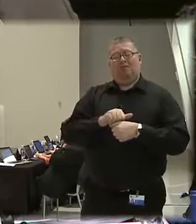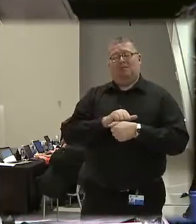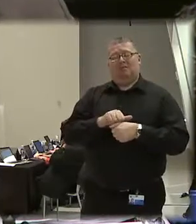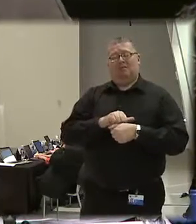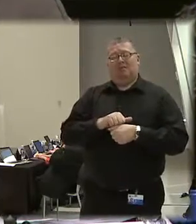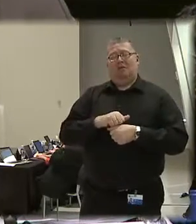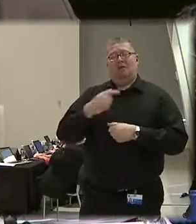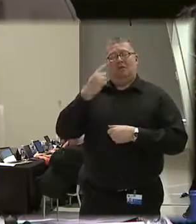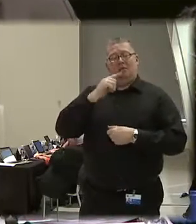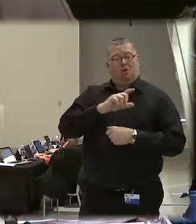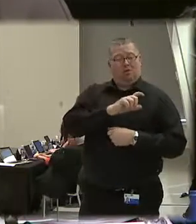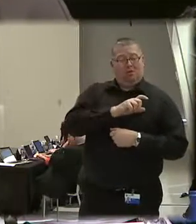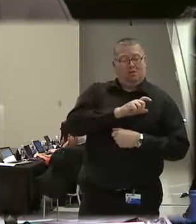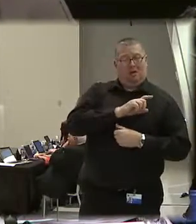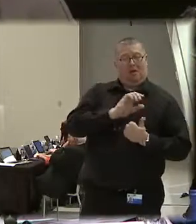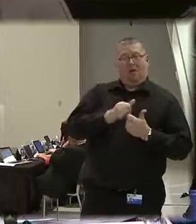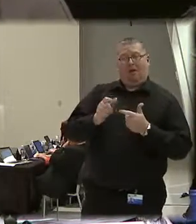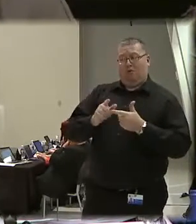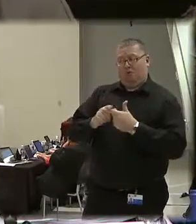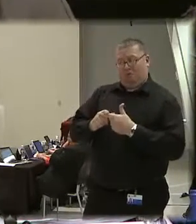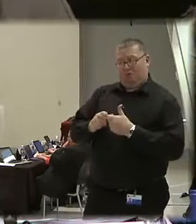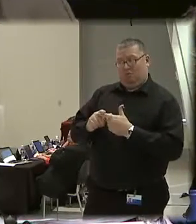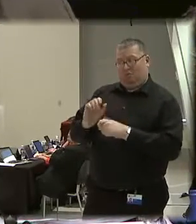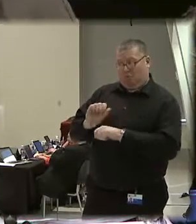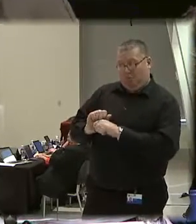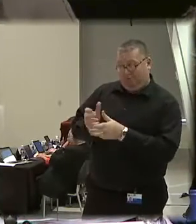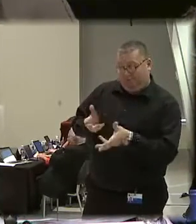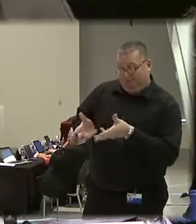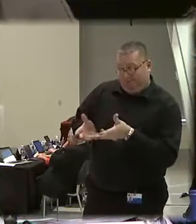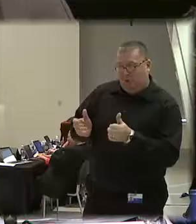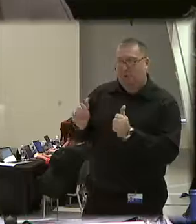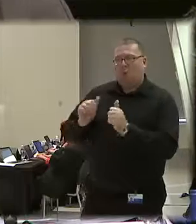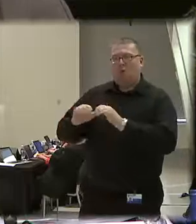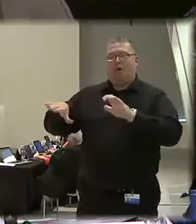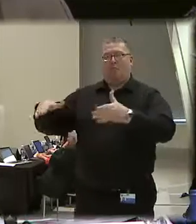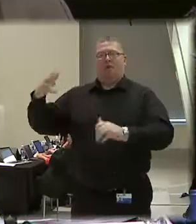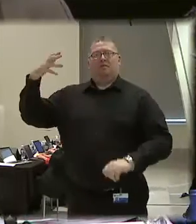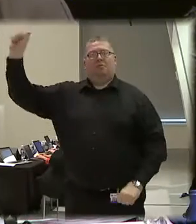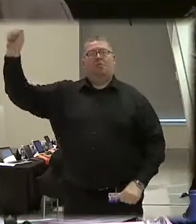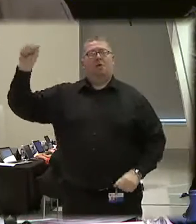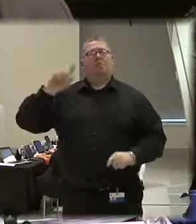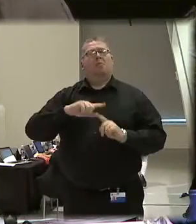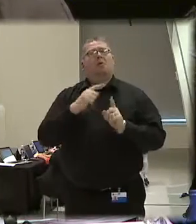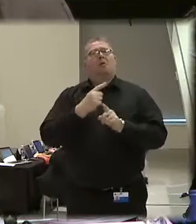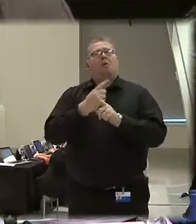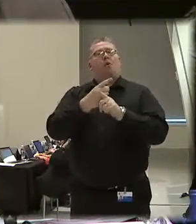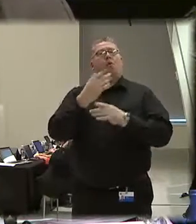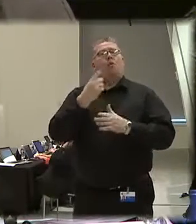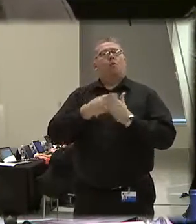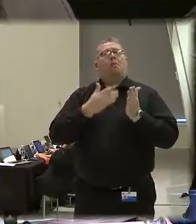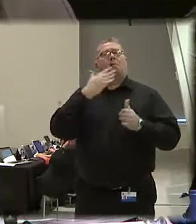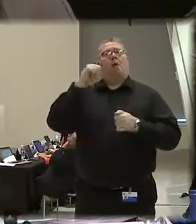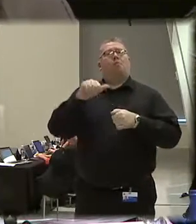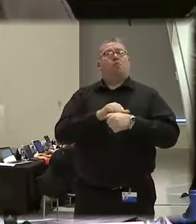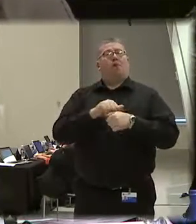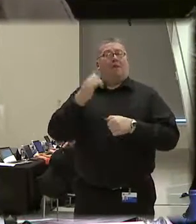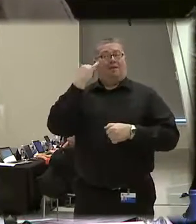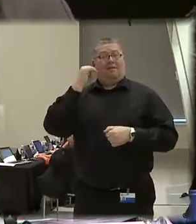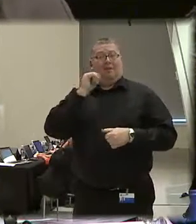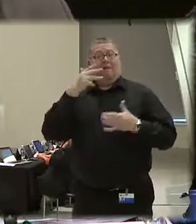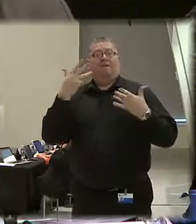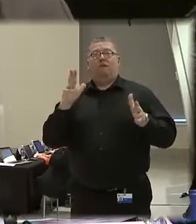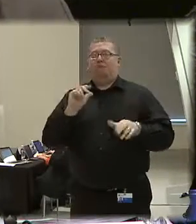law enforcement handling of mass demonstrations, but also the fact that many of these best practices, if not all of them, have